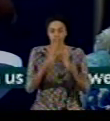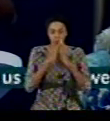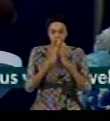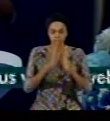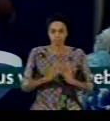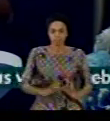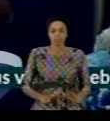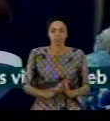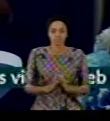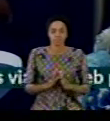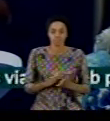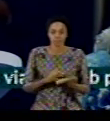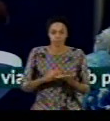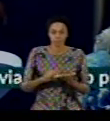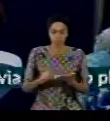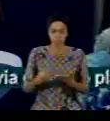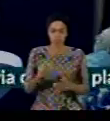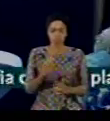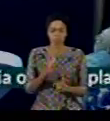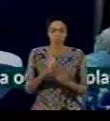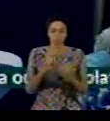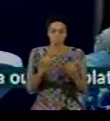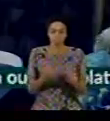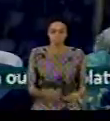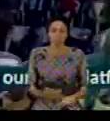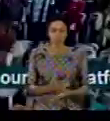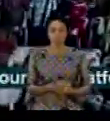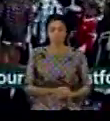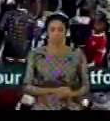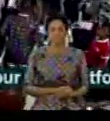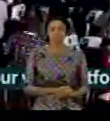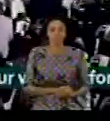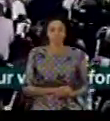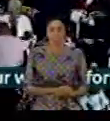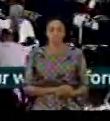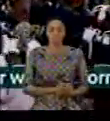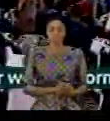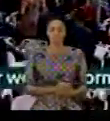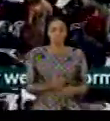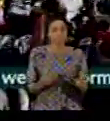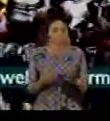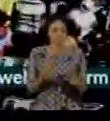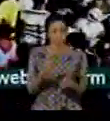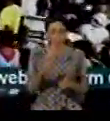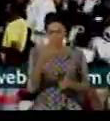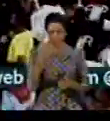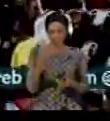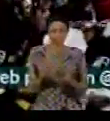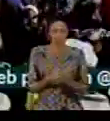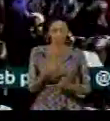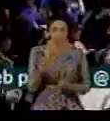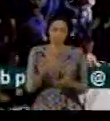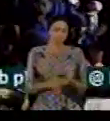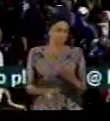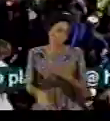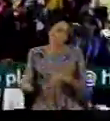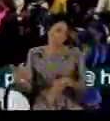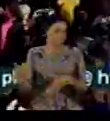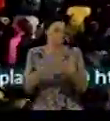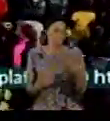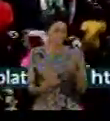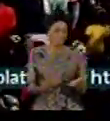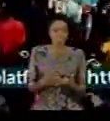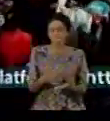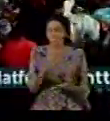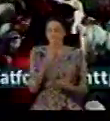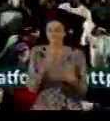check yourself now. Once you have discovered that that thing that was there before the prayer, but now it's no longer